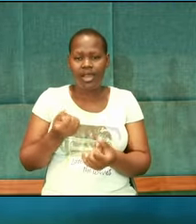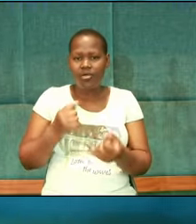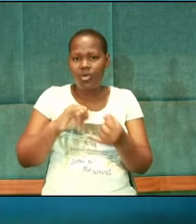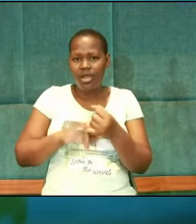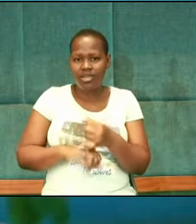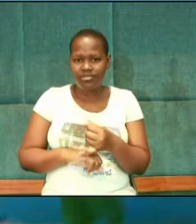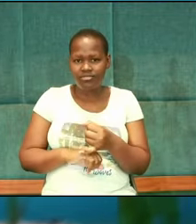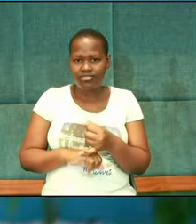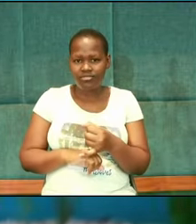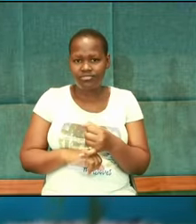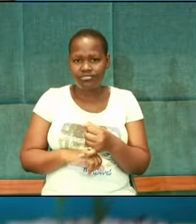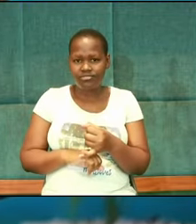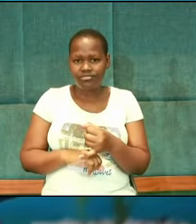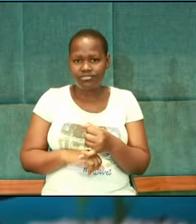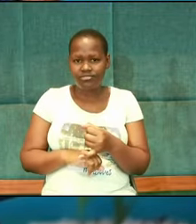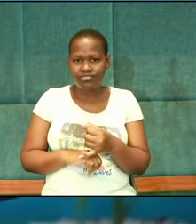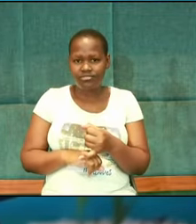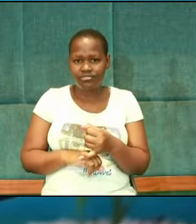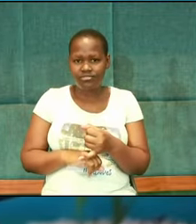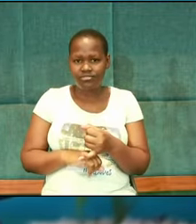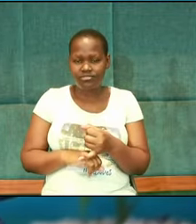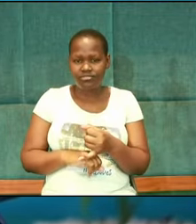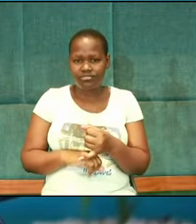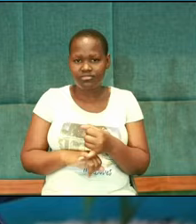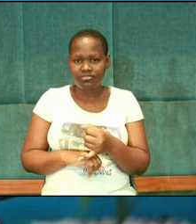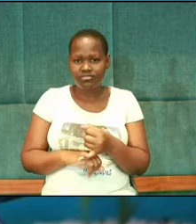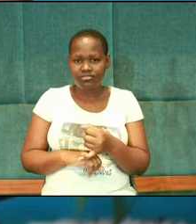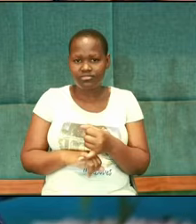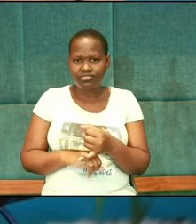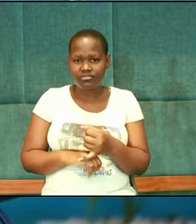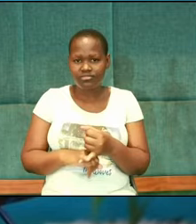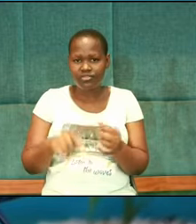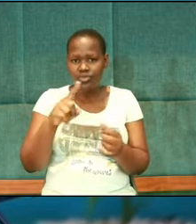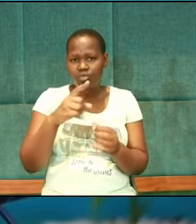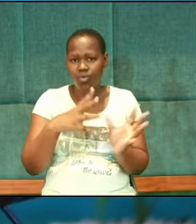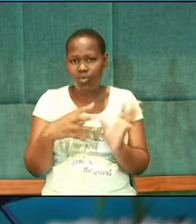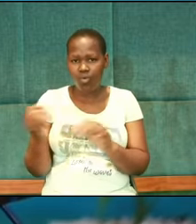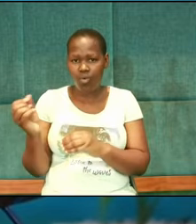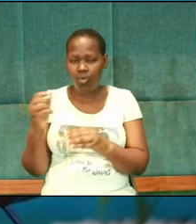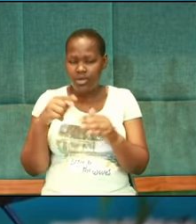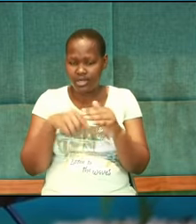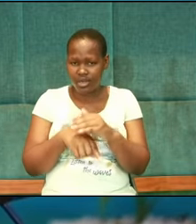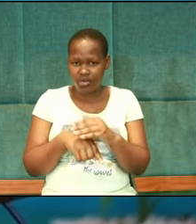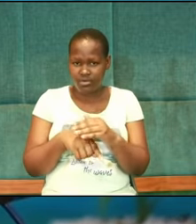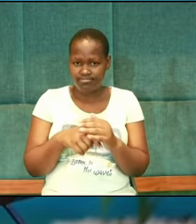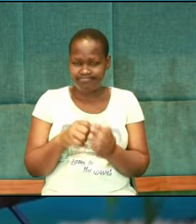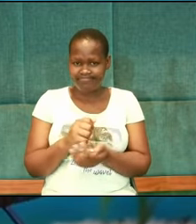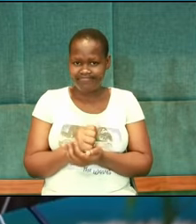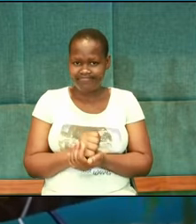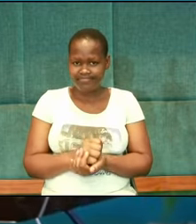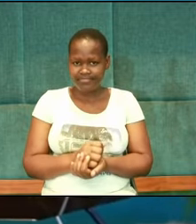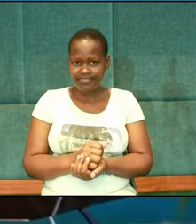five. So you are a retiree lover. It will go down.